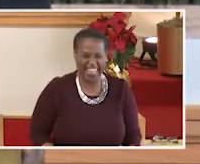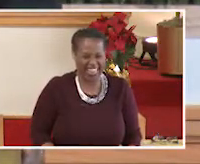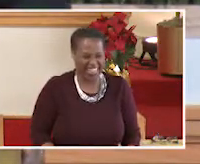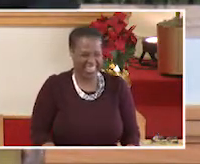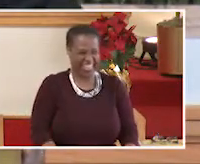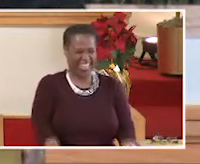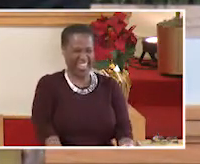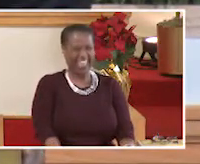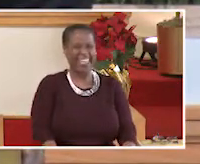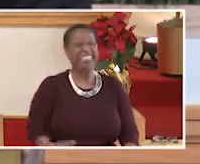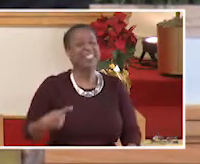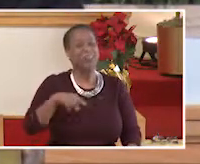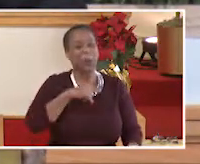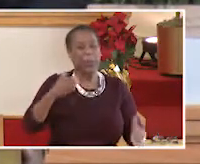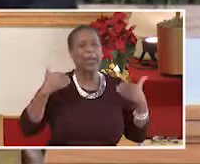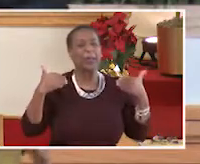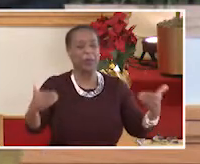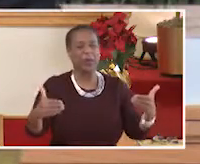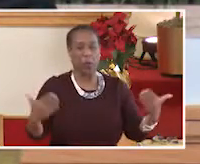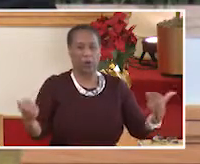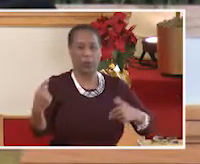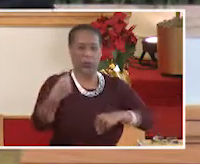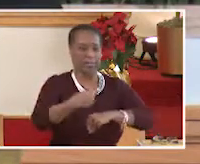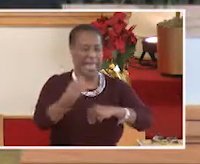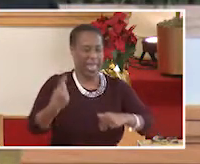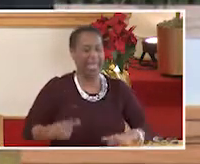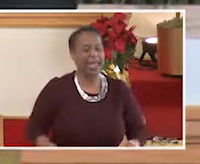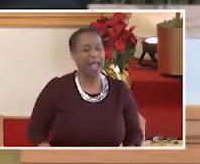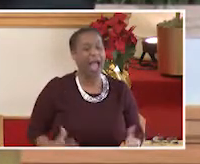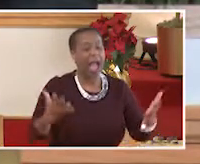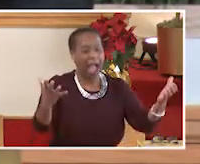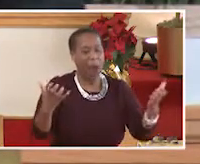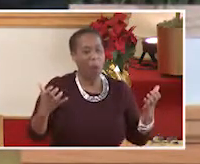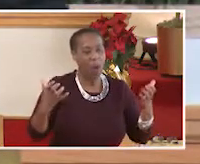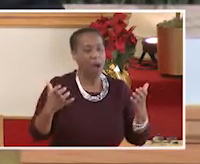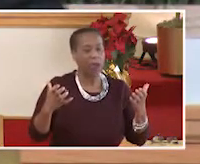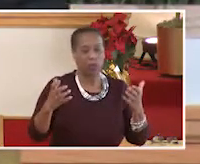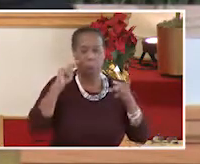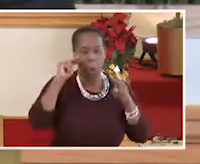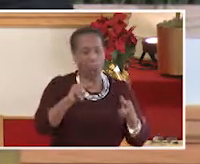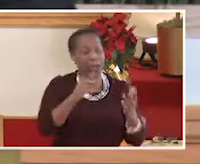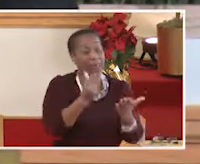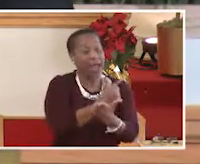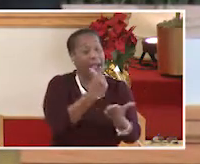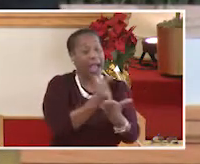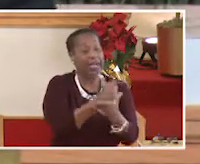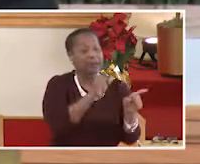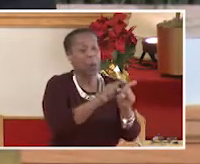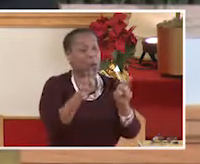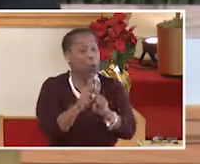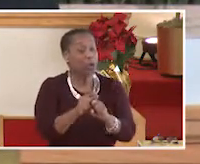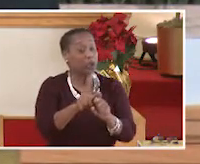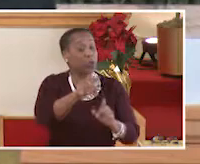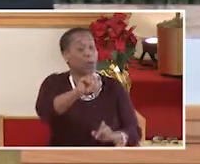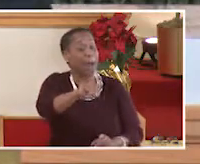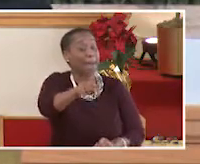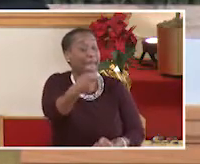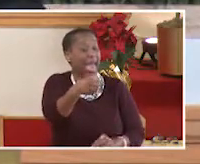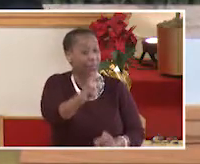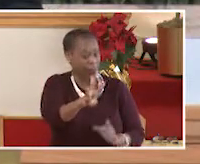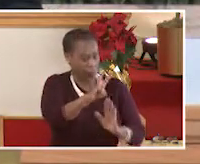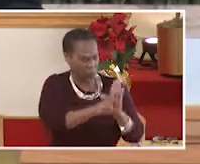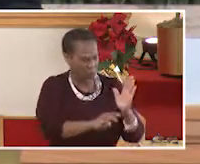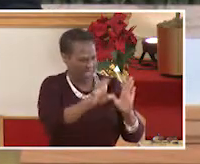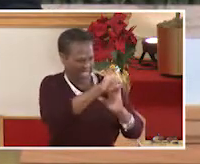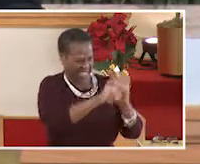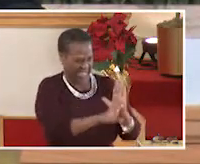we can move forward. Today I want us to look at the gospel according to Matthew. And there in